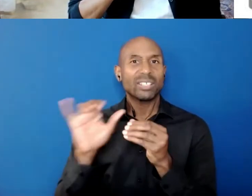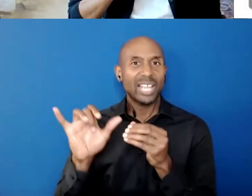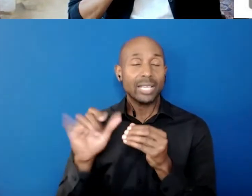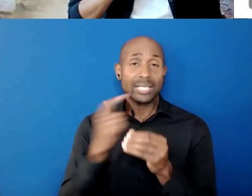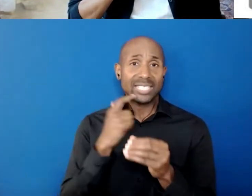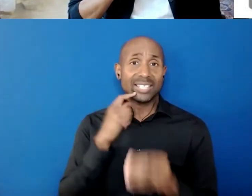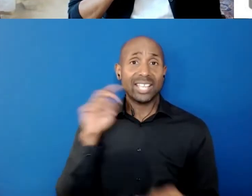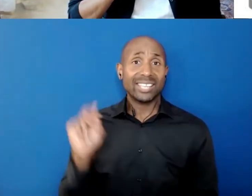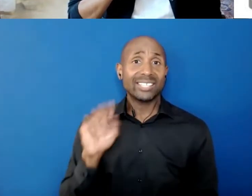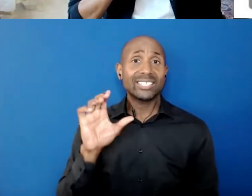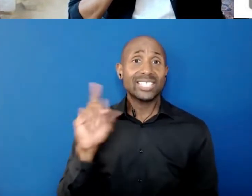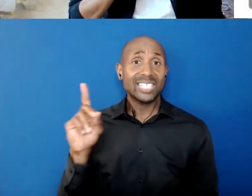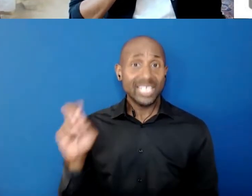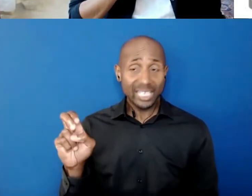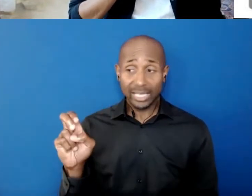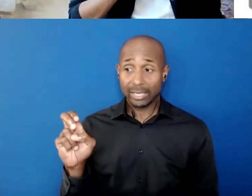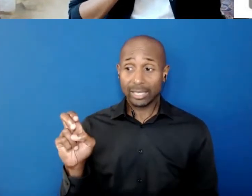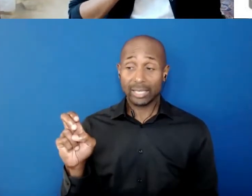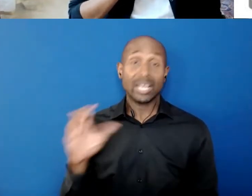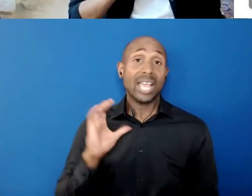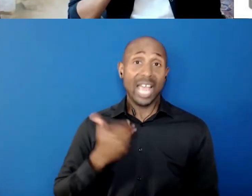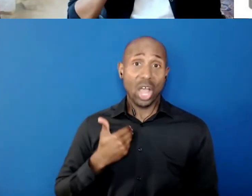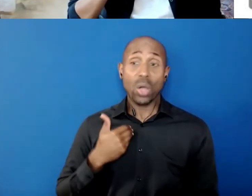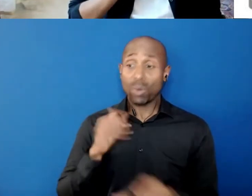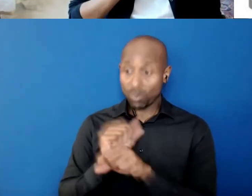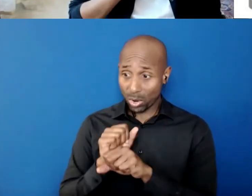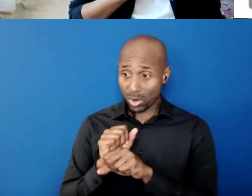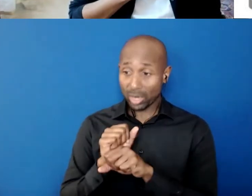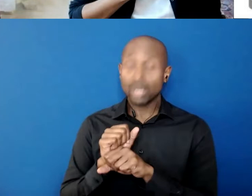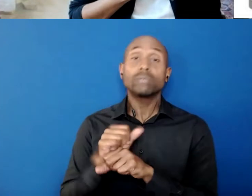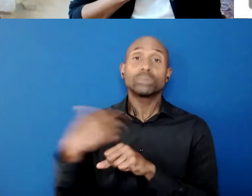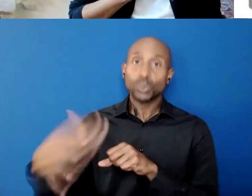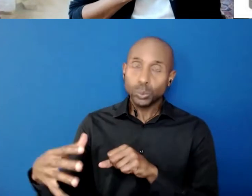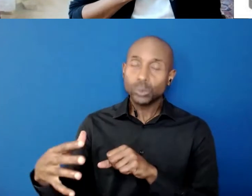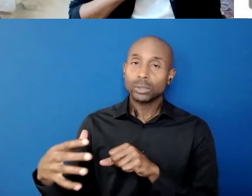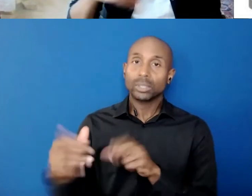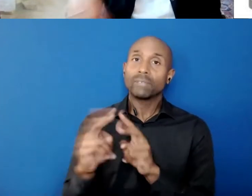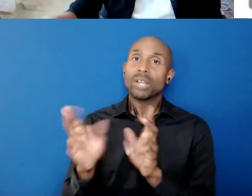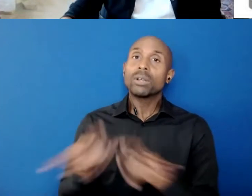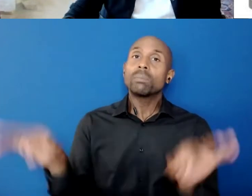our work in engaging people with